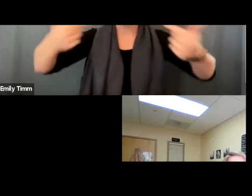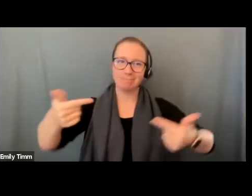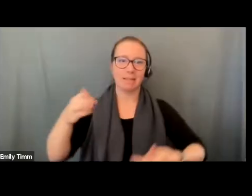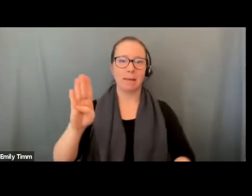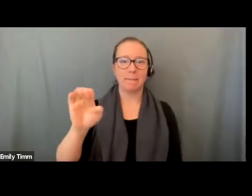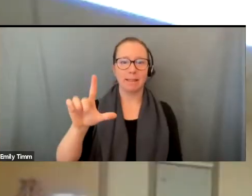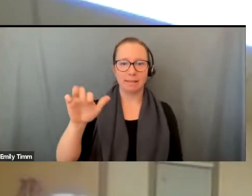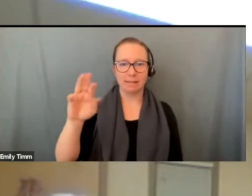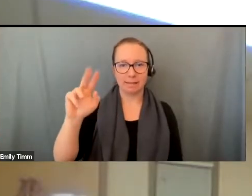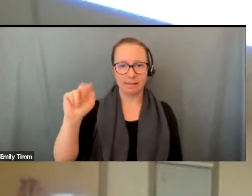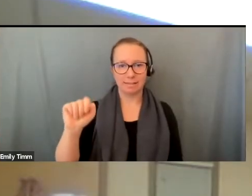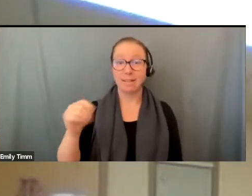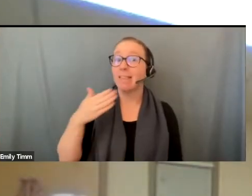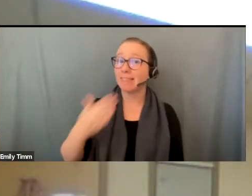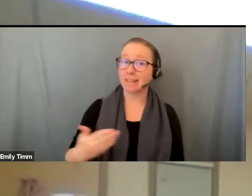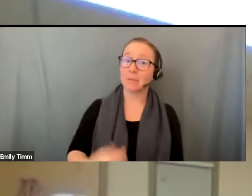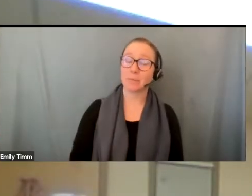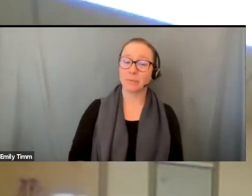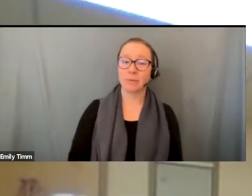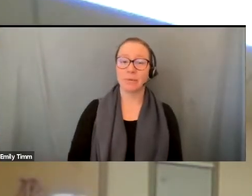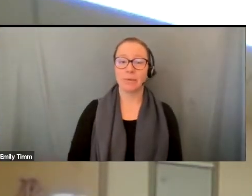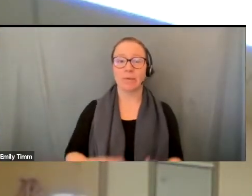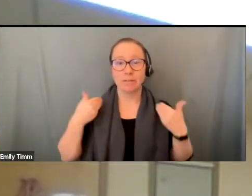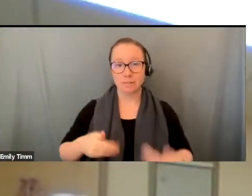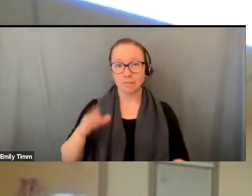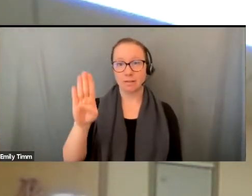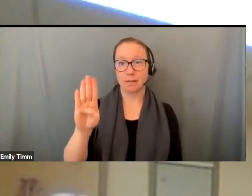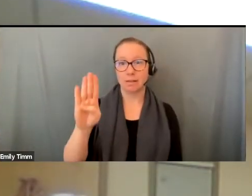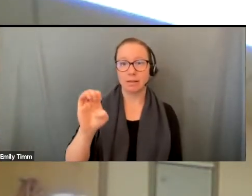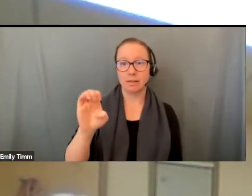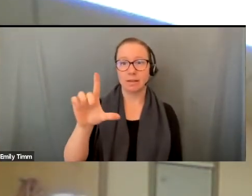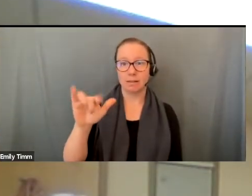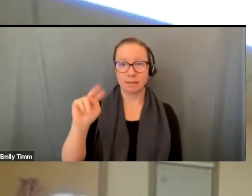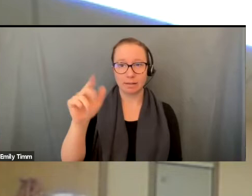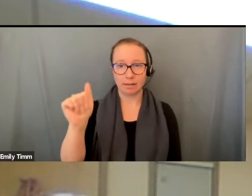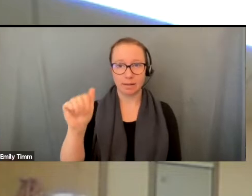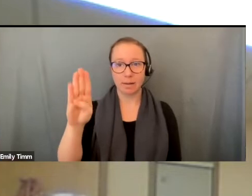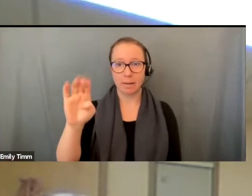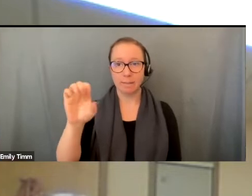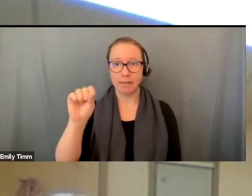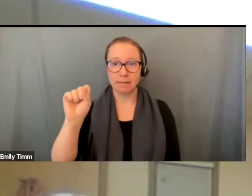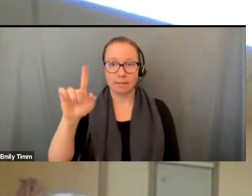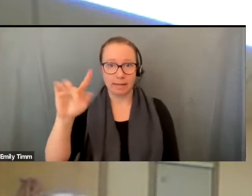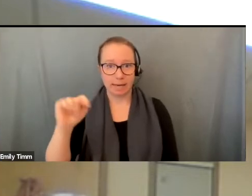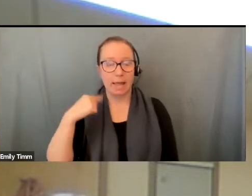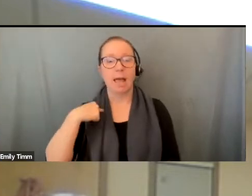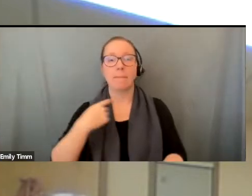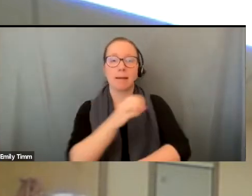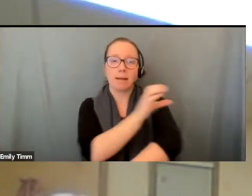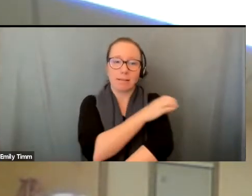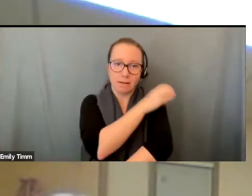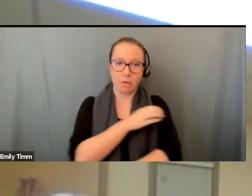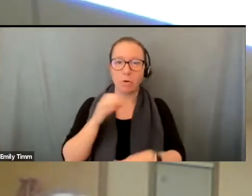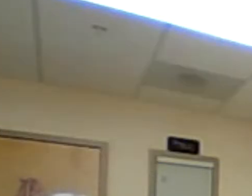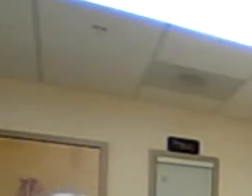Okay, thank you. So I am Belinda Bassett. I'm the Clinical Services Program Manager here in the Children's Division